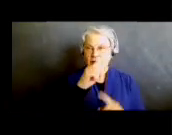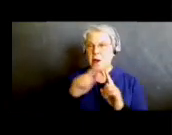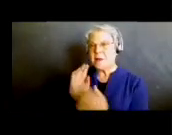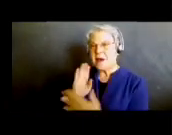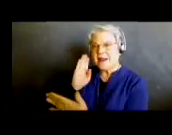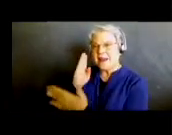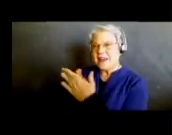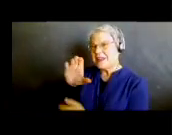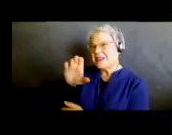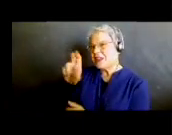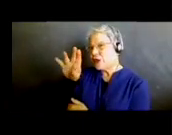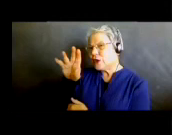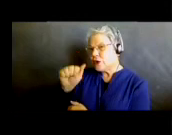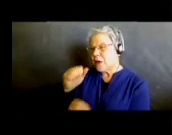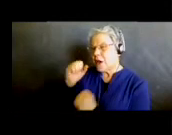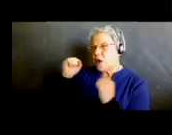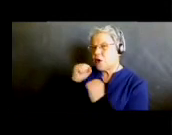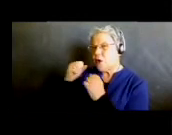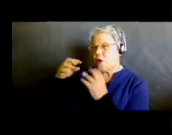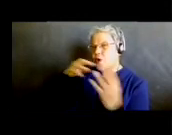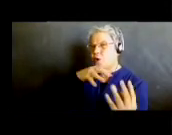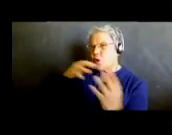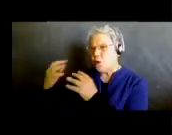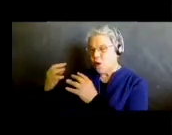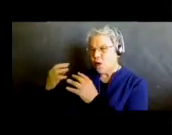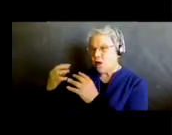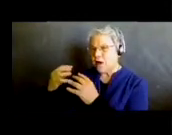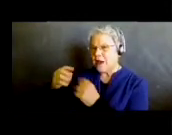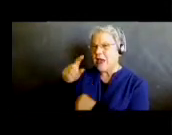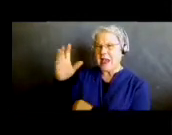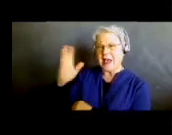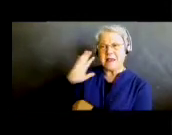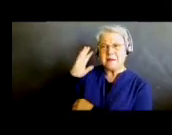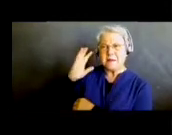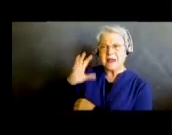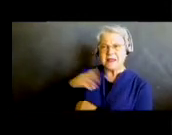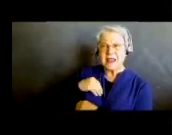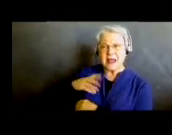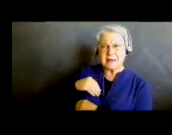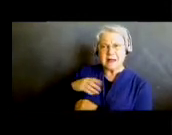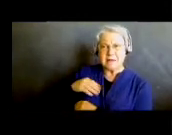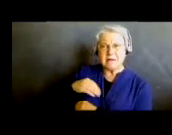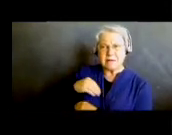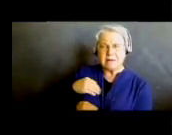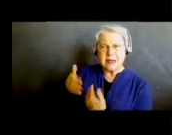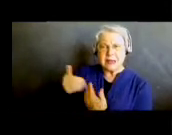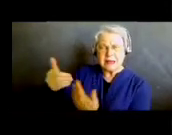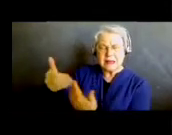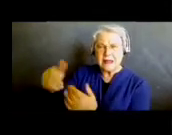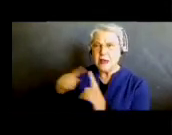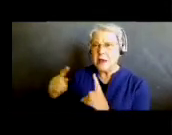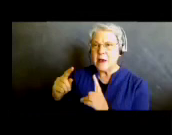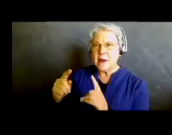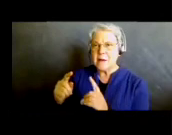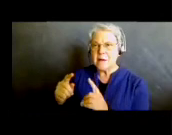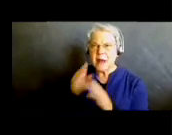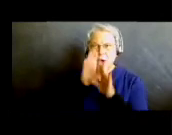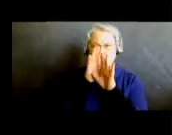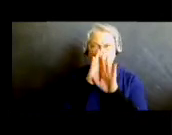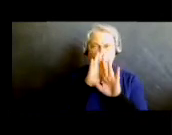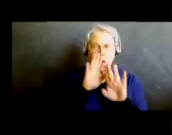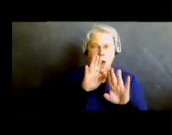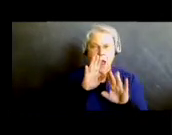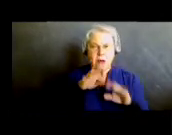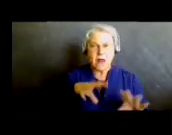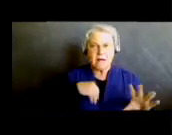had been admitted much more freely to the United States, as well as disquieting images of refugees enclosed on